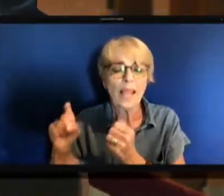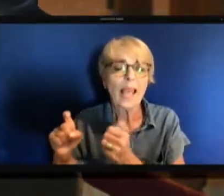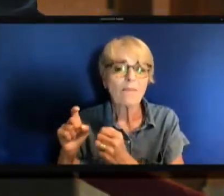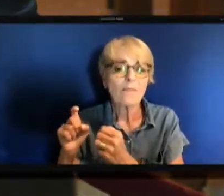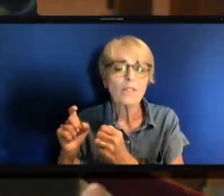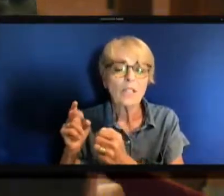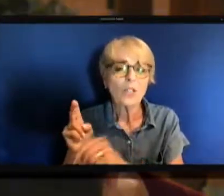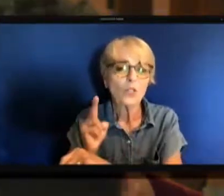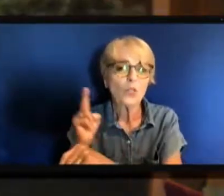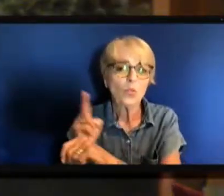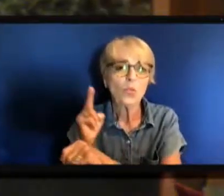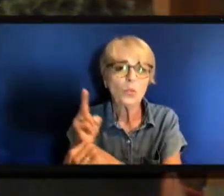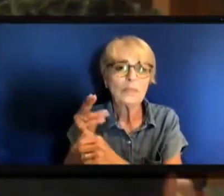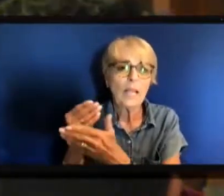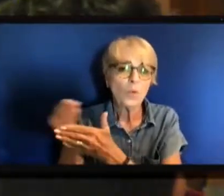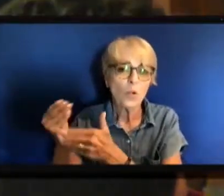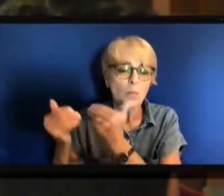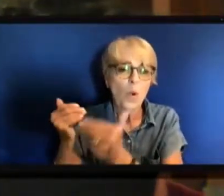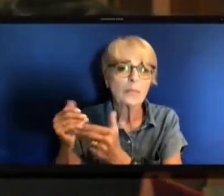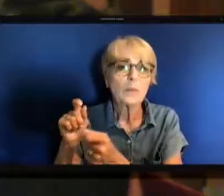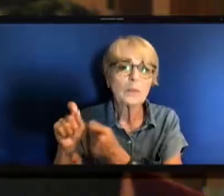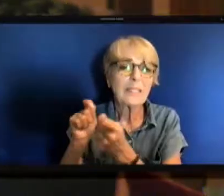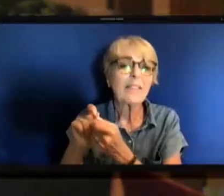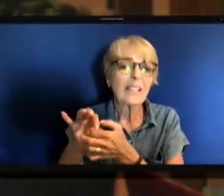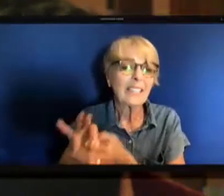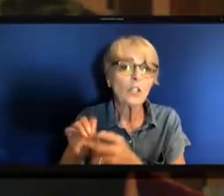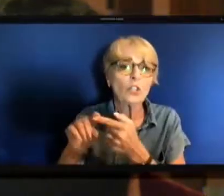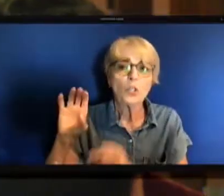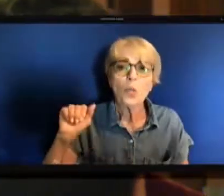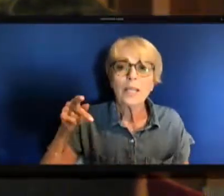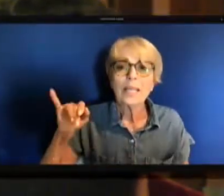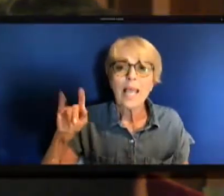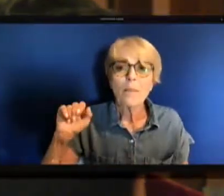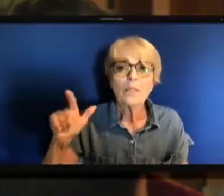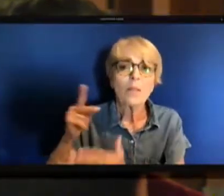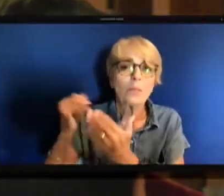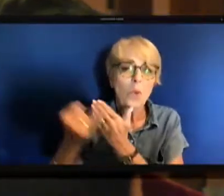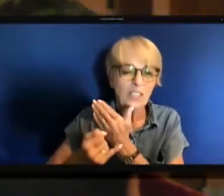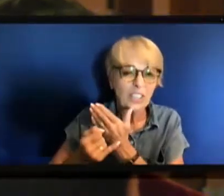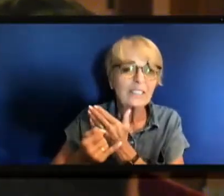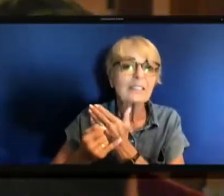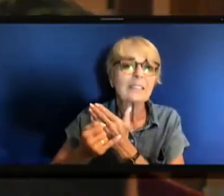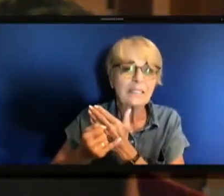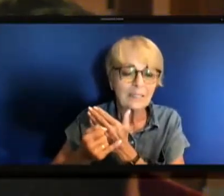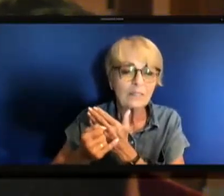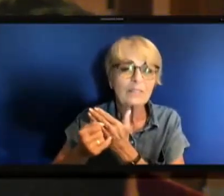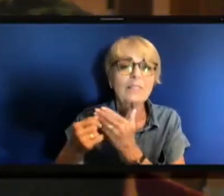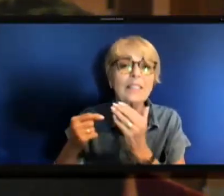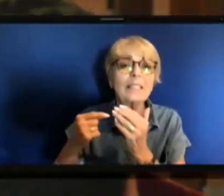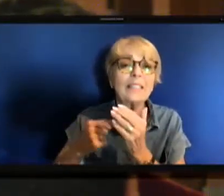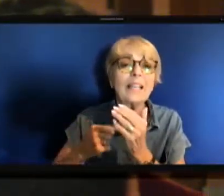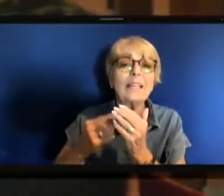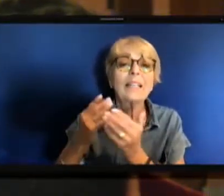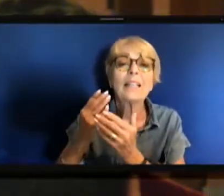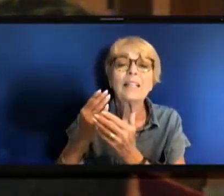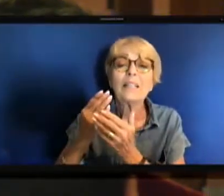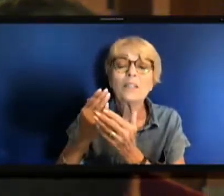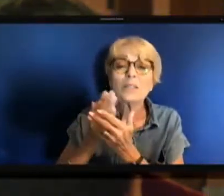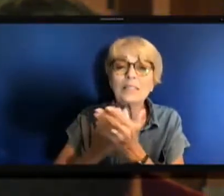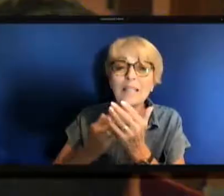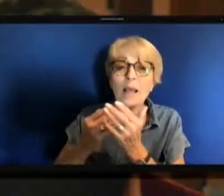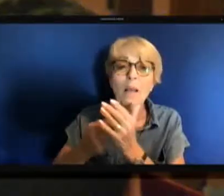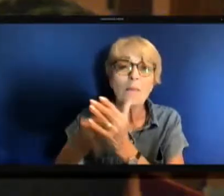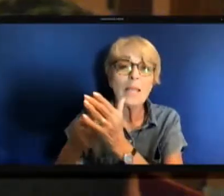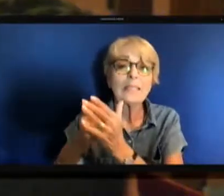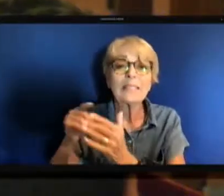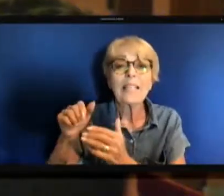specifically as relates to capital projects, there are in fact in some instances, other sections of the ARPA